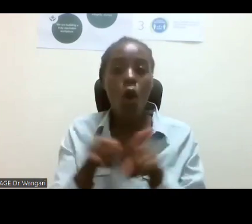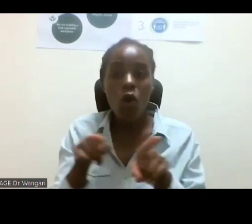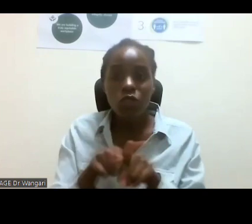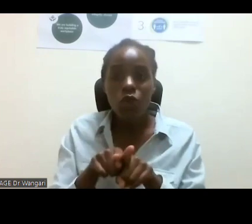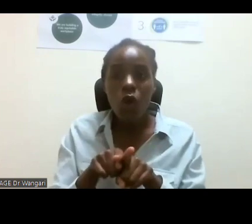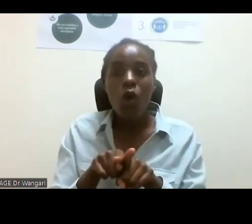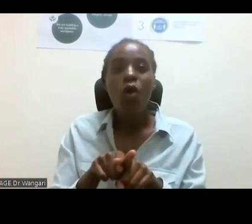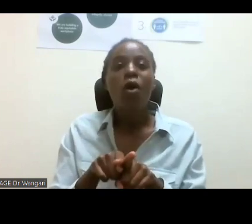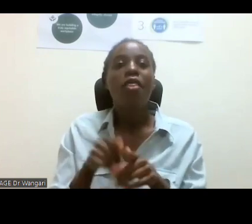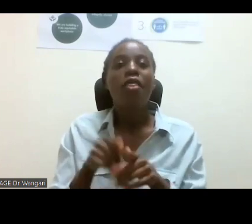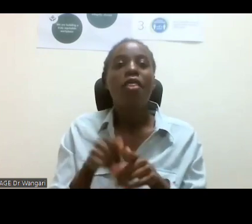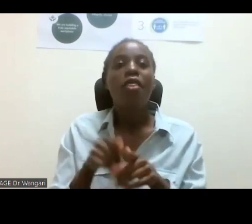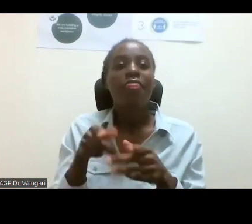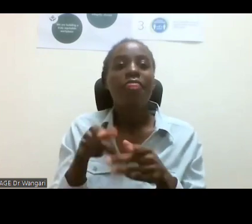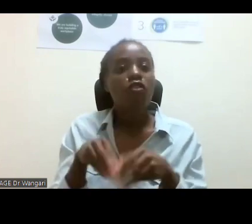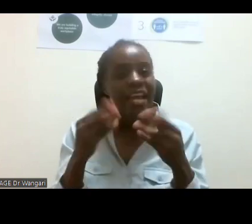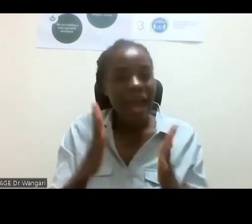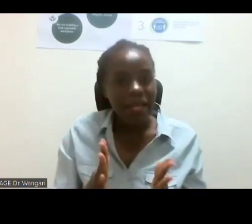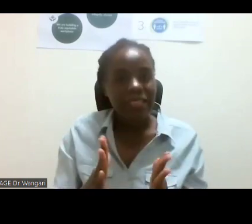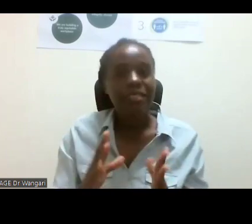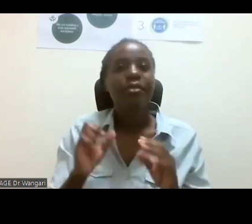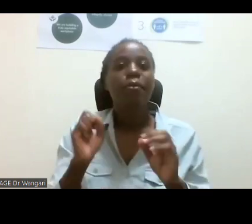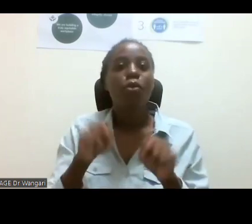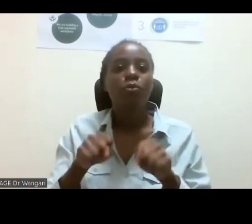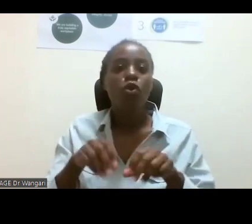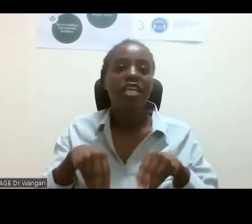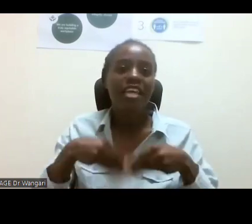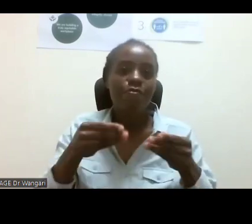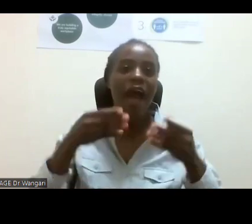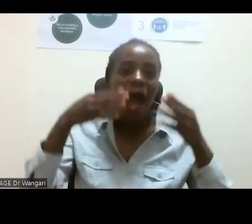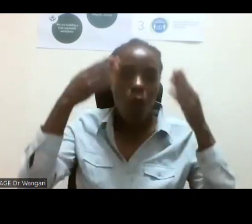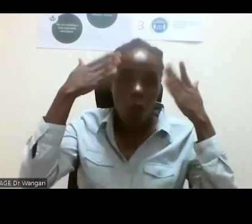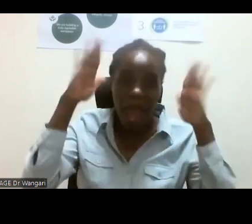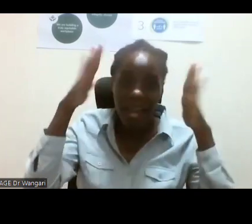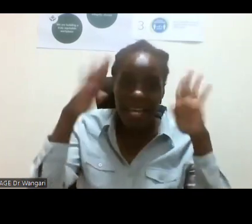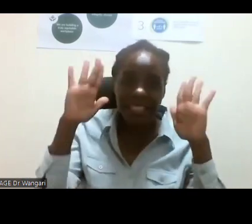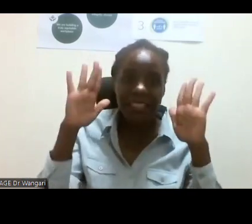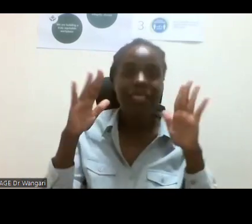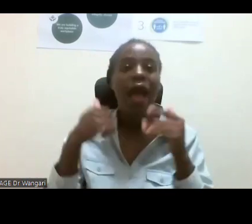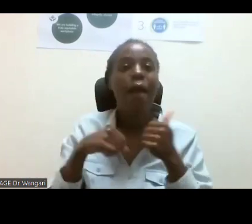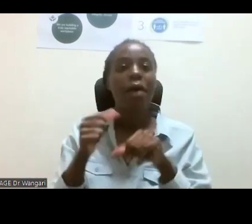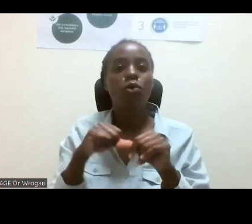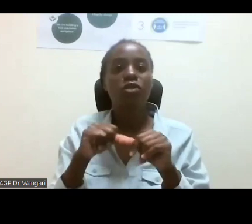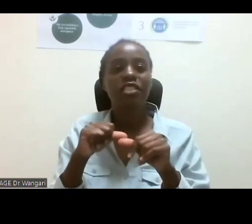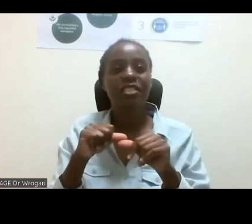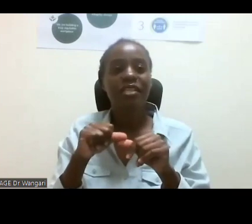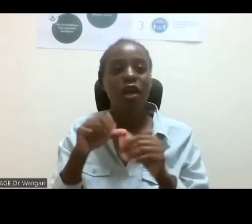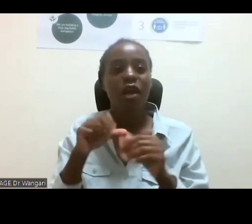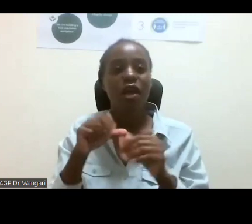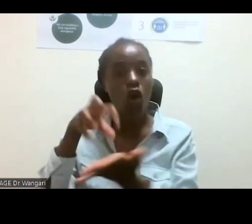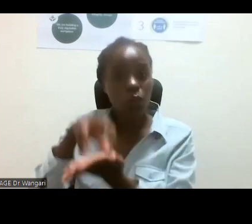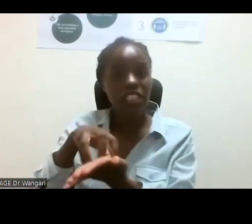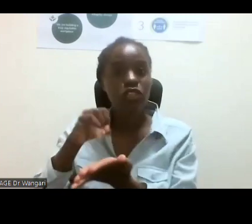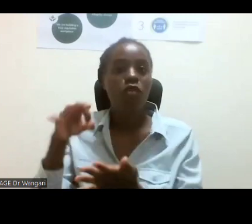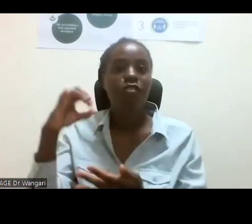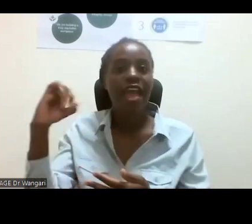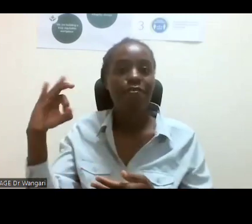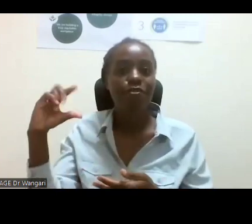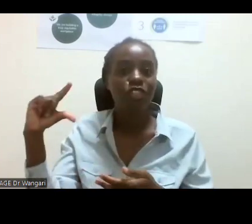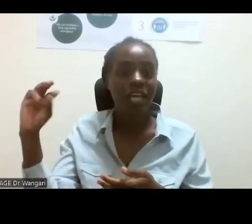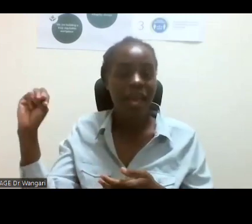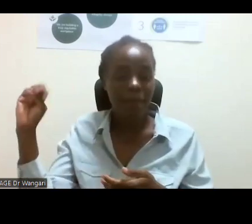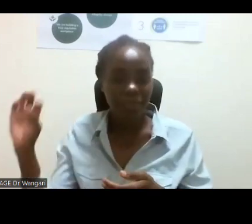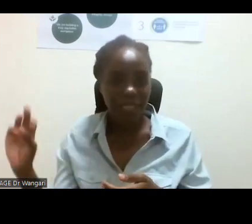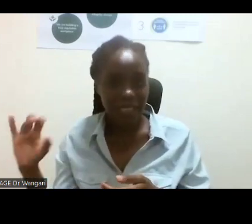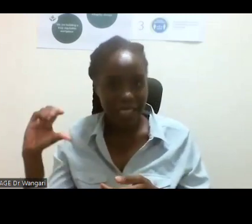against FGMC, creating awareness to the public on the health consequences of FGMC,